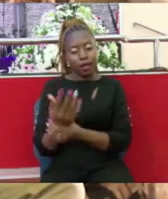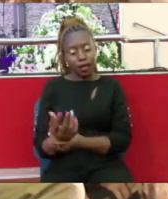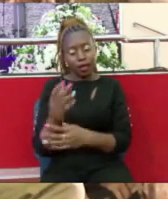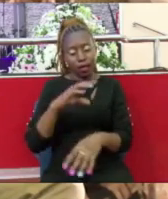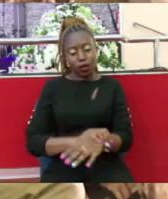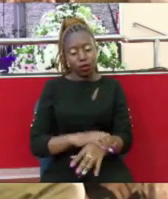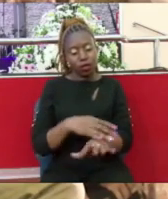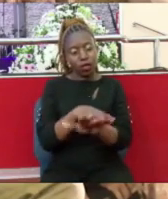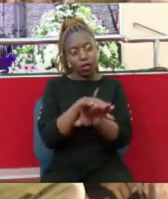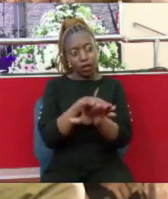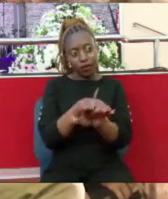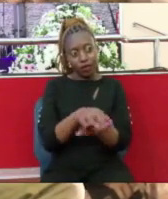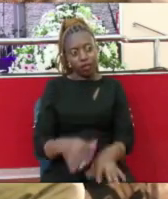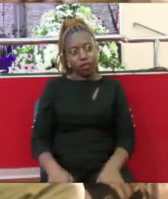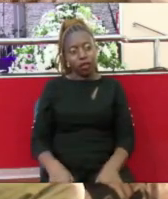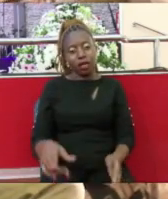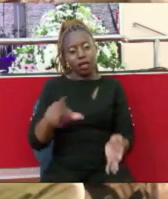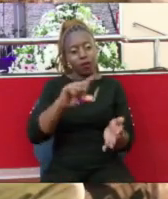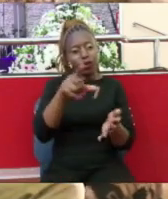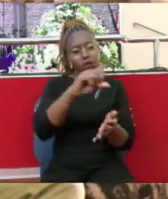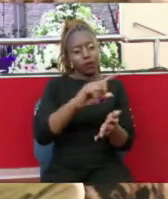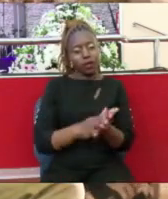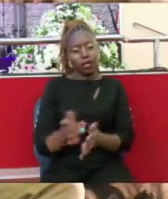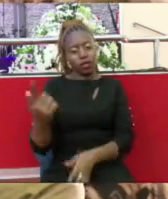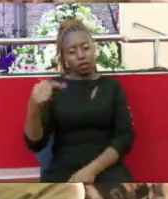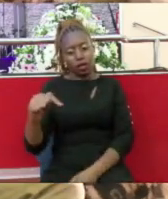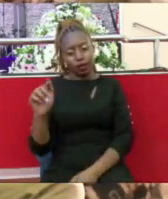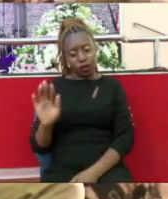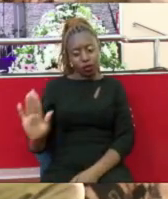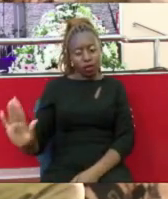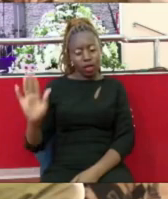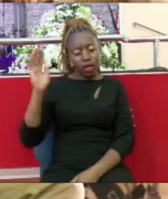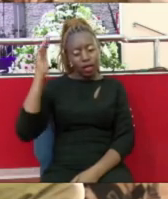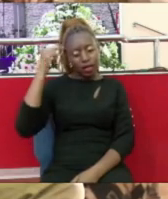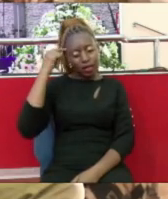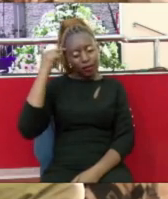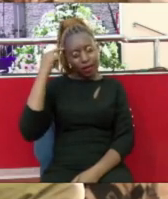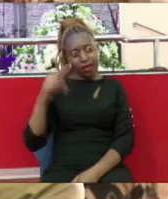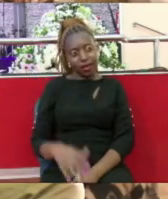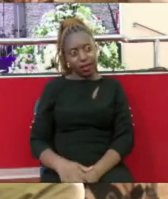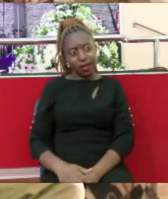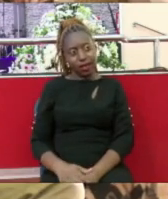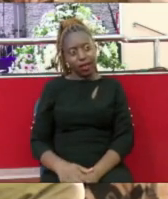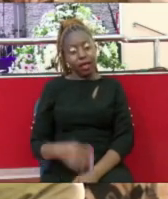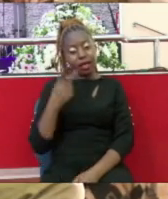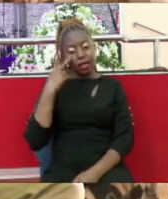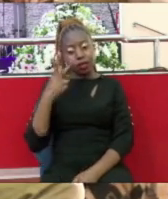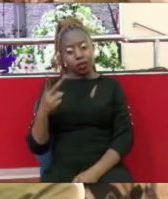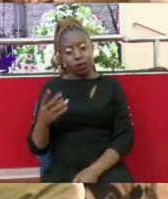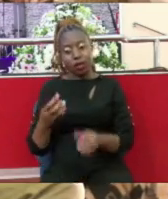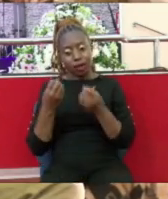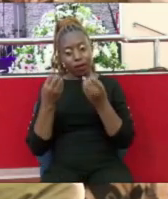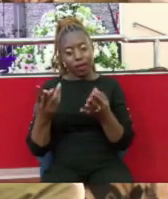samaki. The multiplication sign came into his mind. Aikakuja ile ishara ya kujumlisha. He saw the millions that will get saved. Akaona mamilioni ya